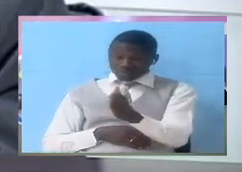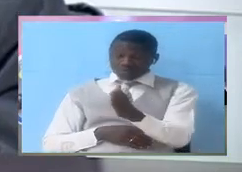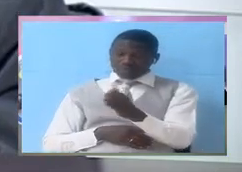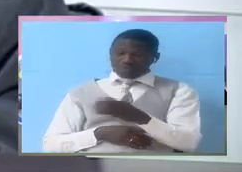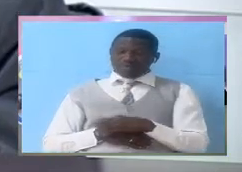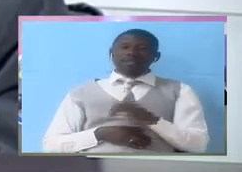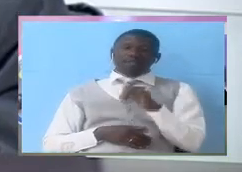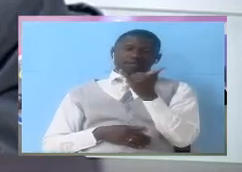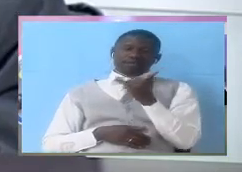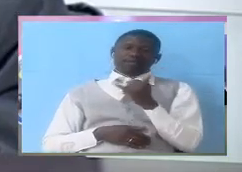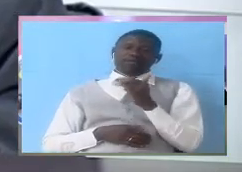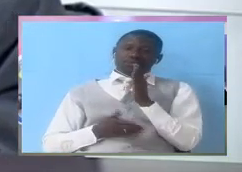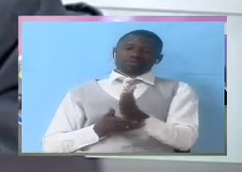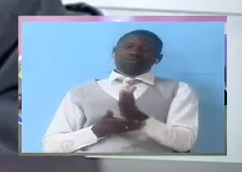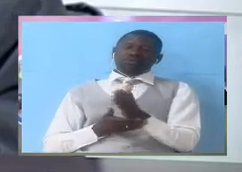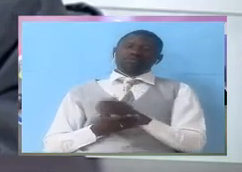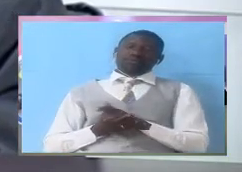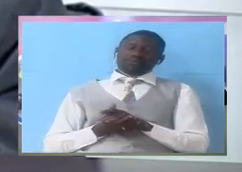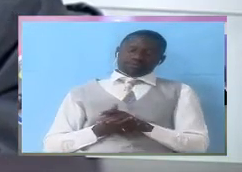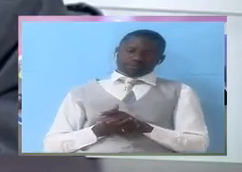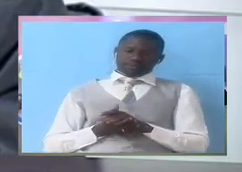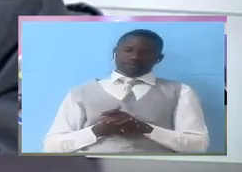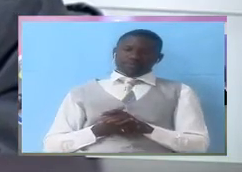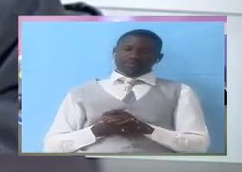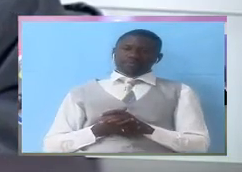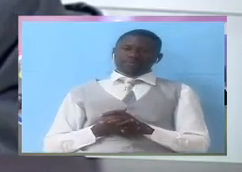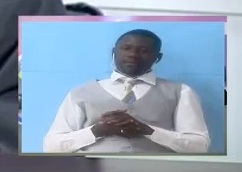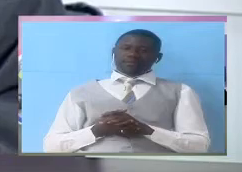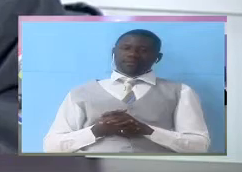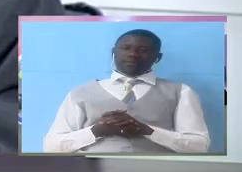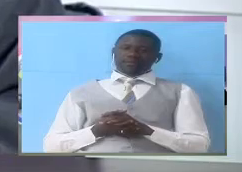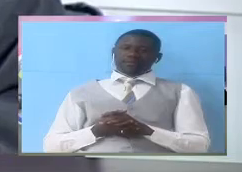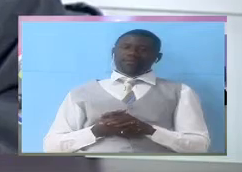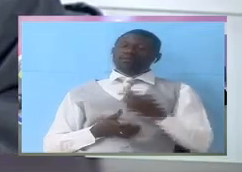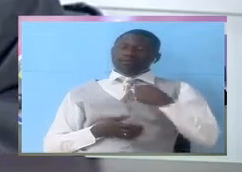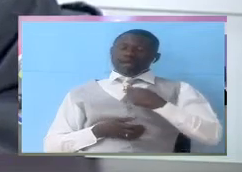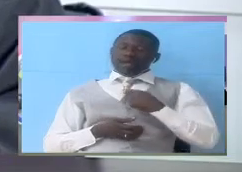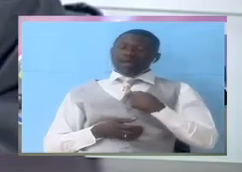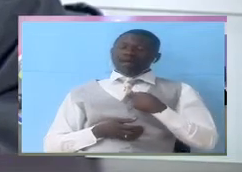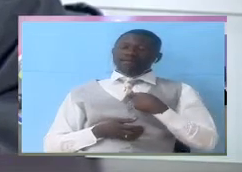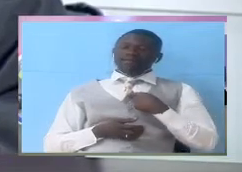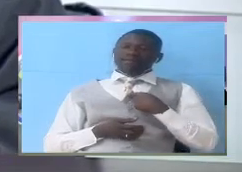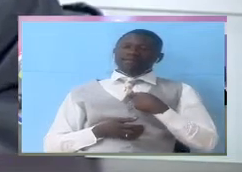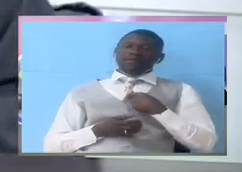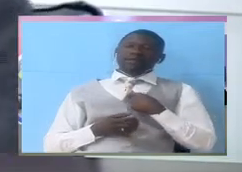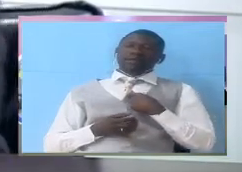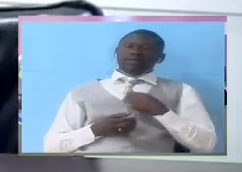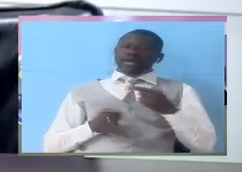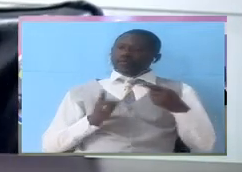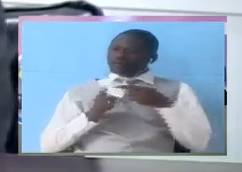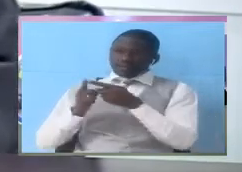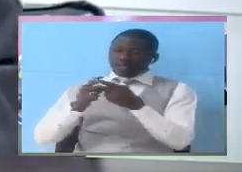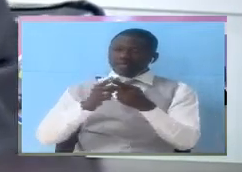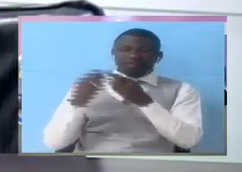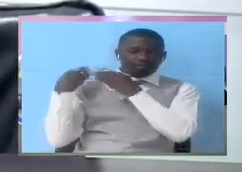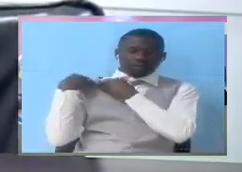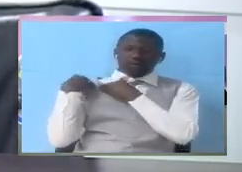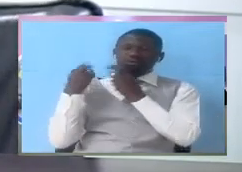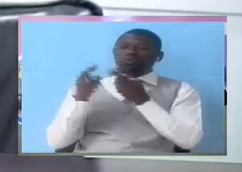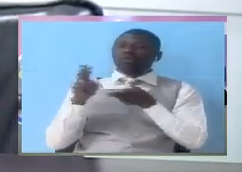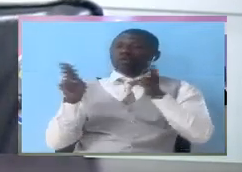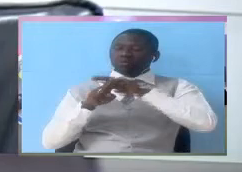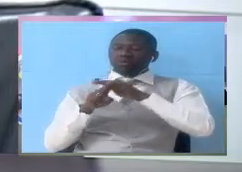I had a moral or whatever legal, official, administrative duty to be reporting to the